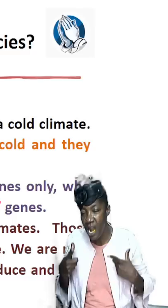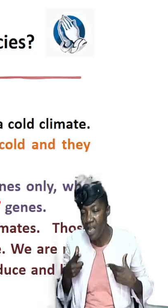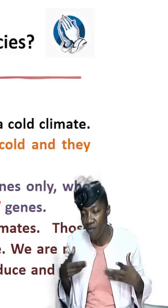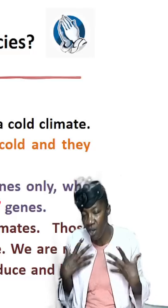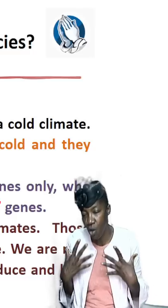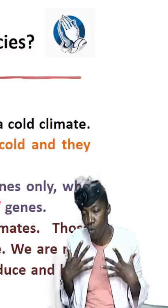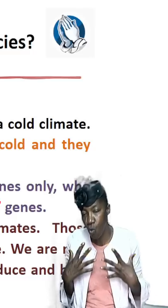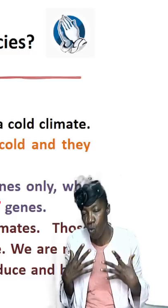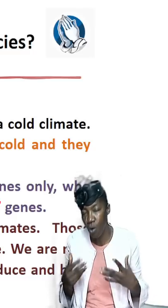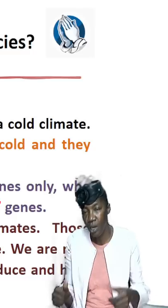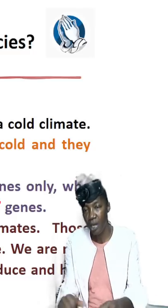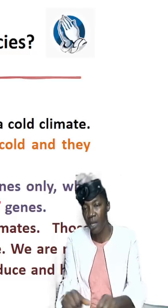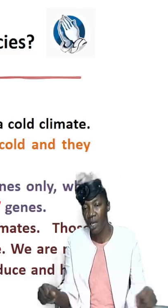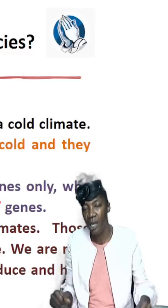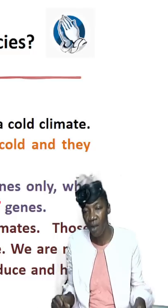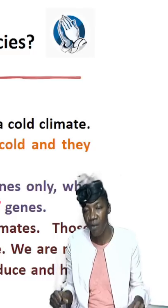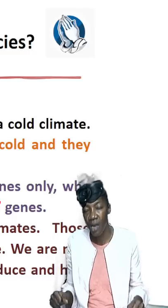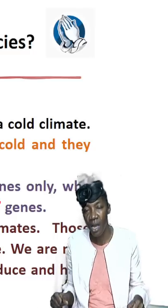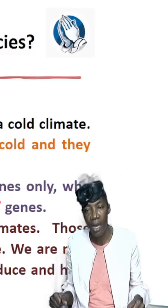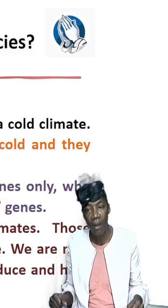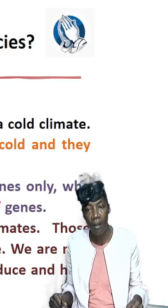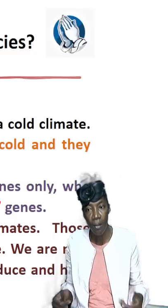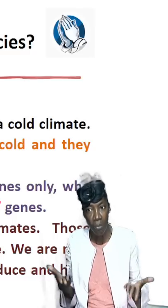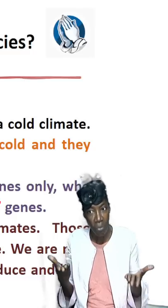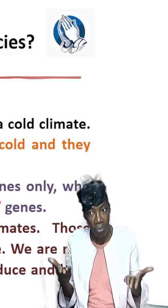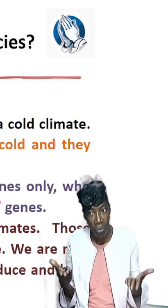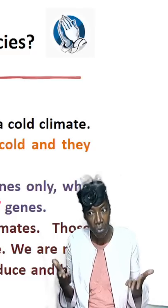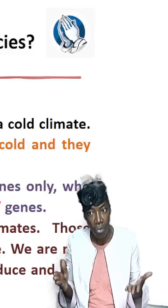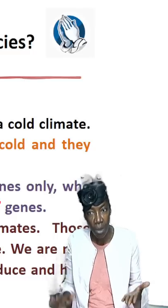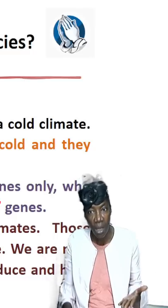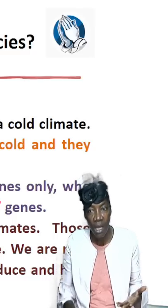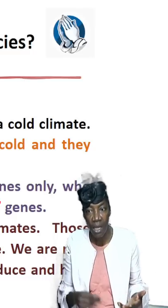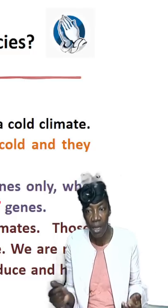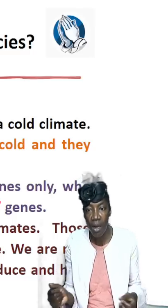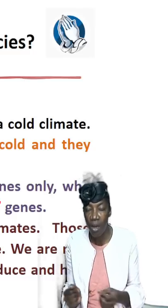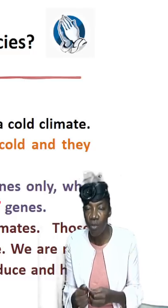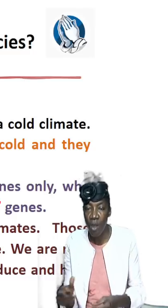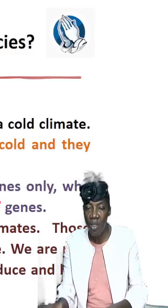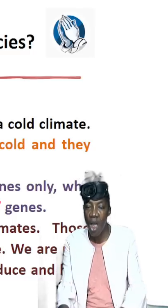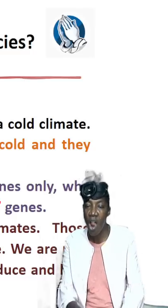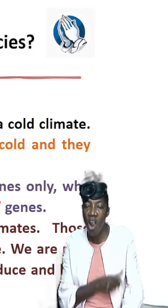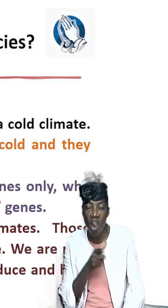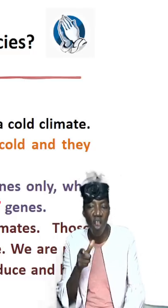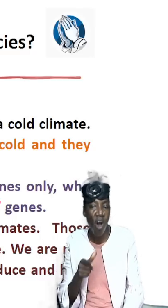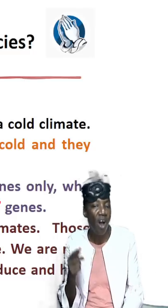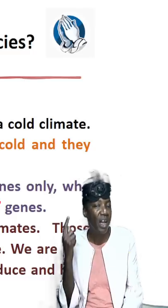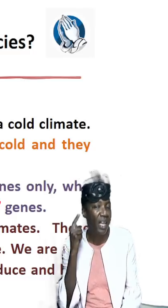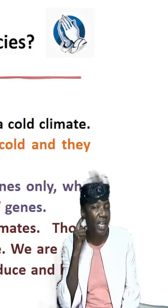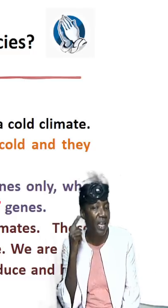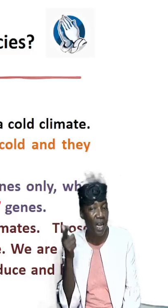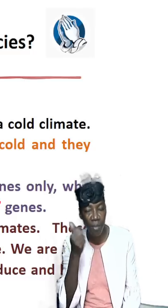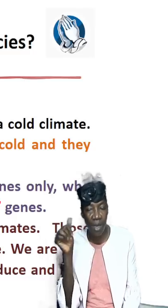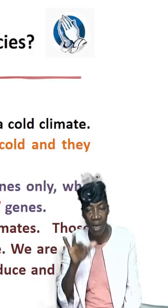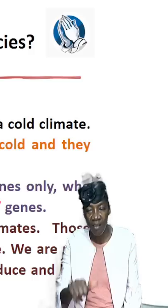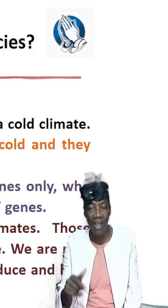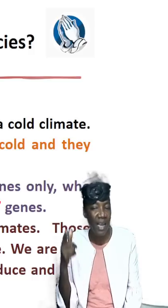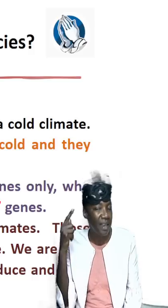area? The dogs with the long hair. Because that long